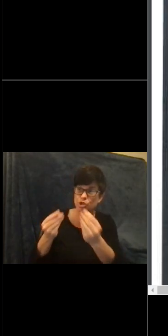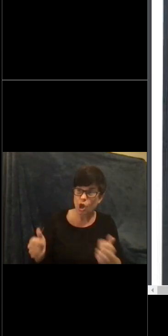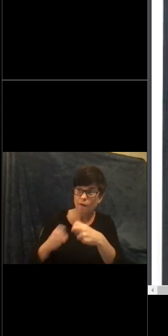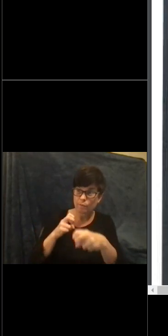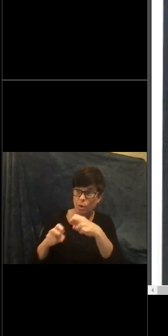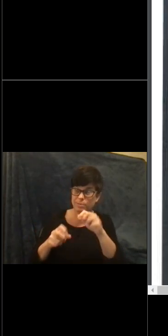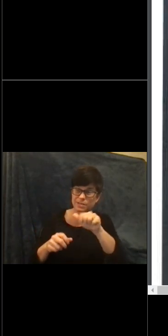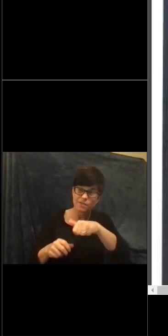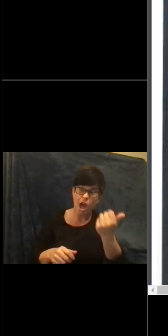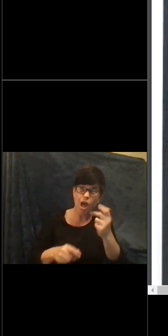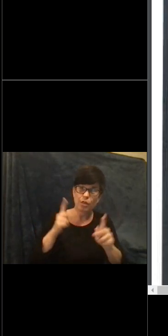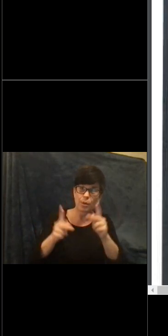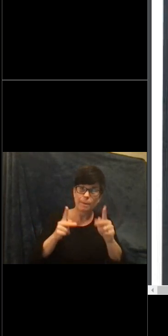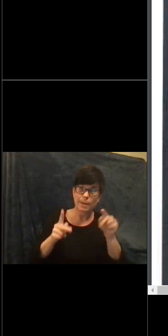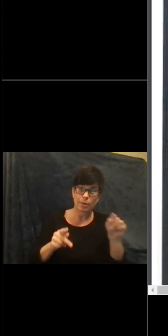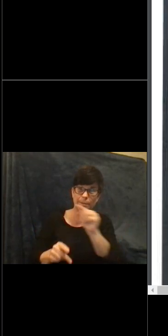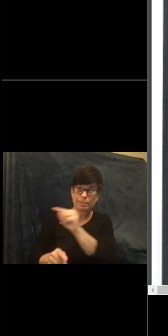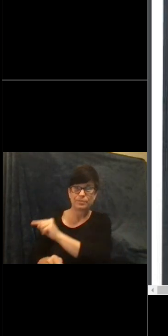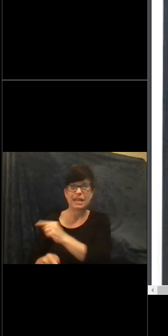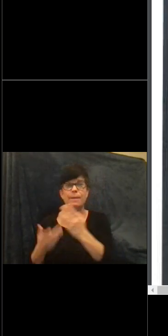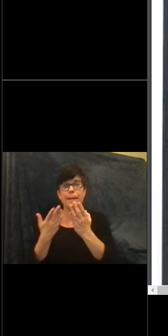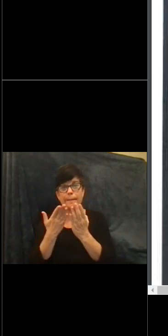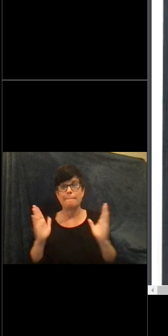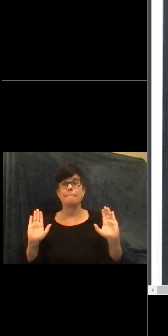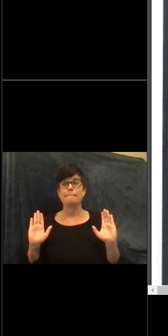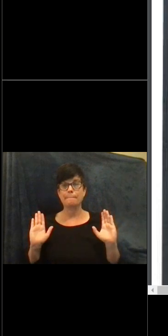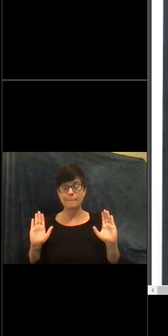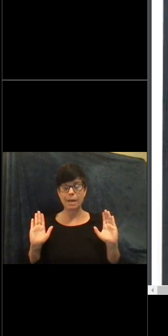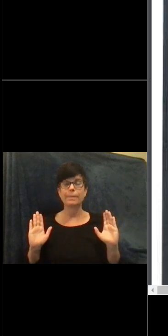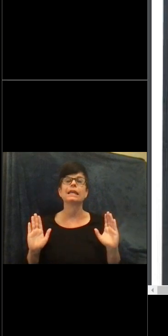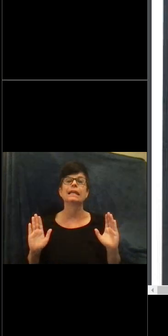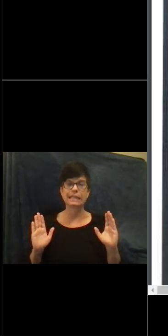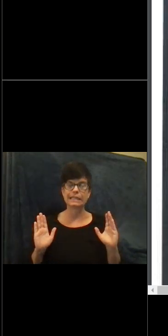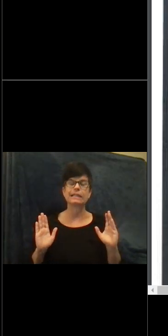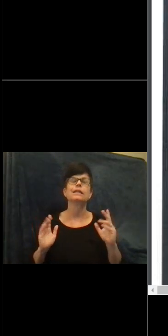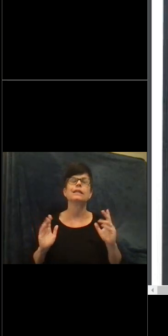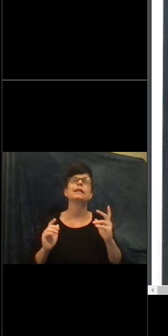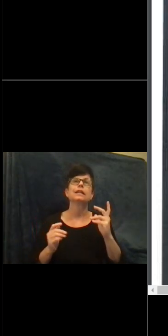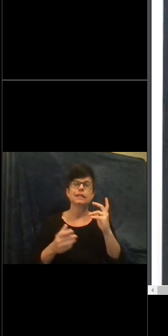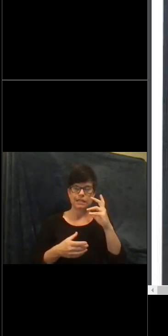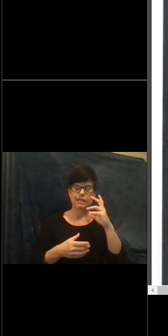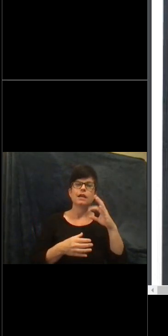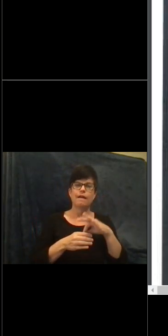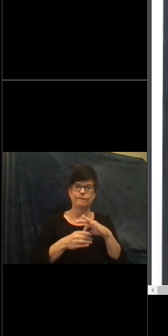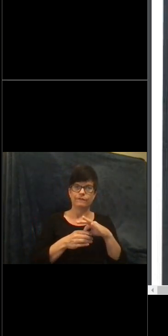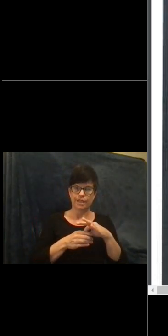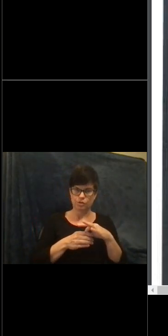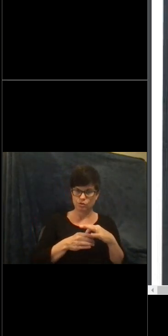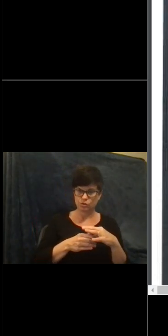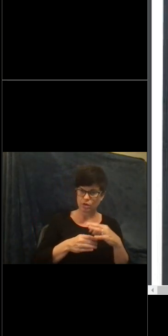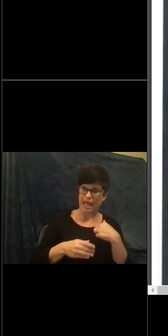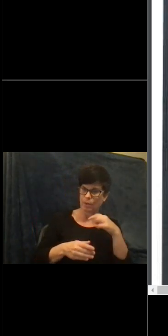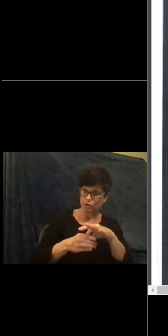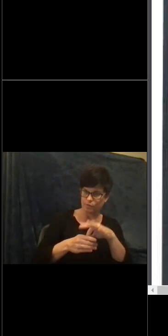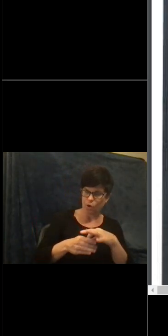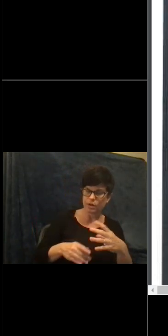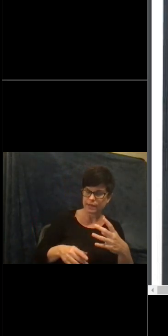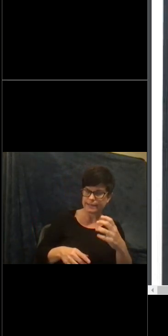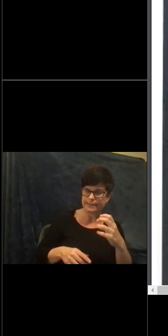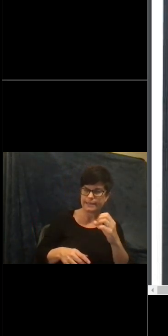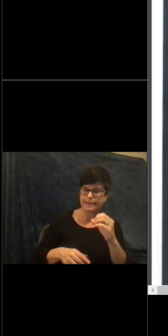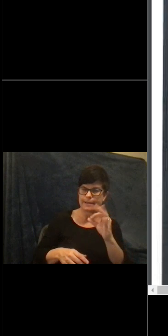Now, as a public official, I'm going to side with the public. There is no doubt that there is need for parking, okay, obviously. But I just wanted to